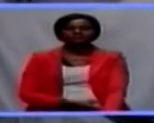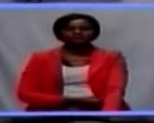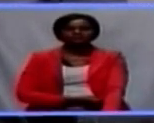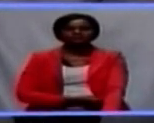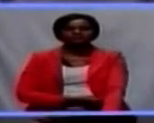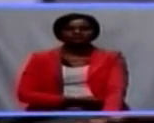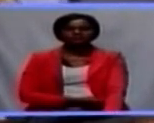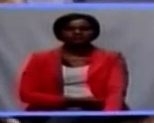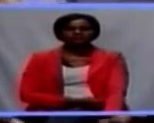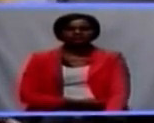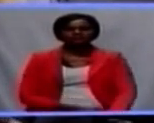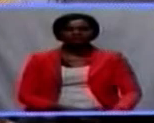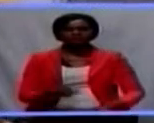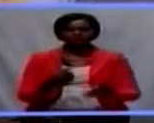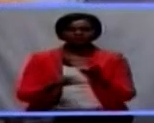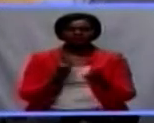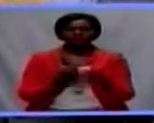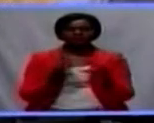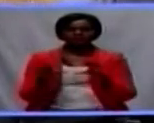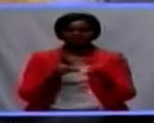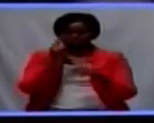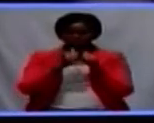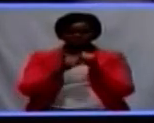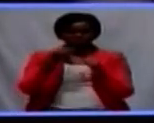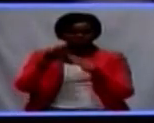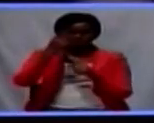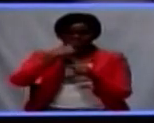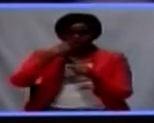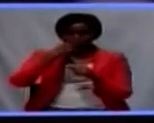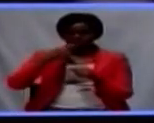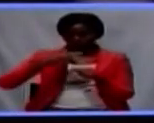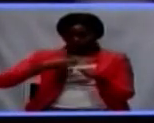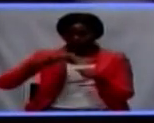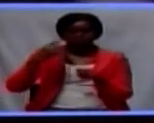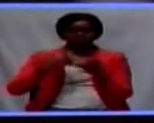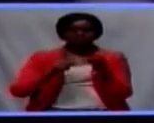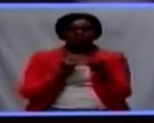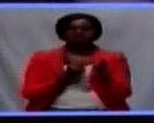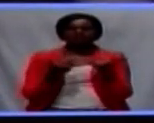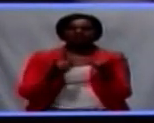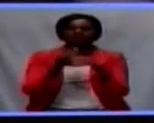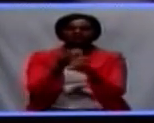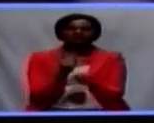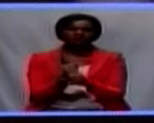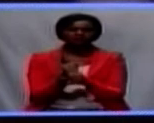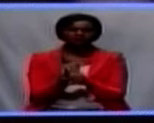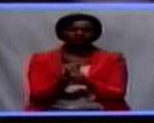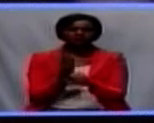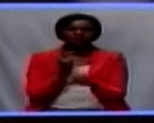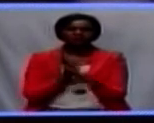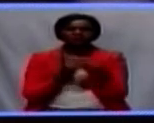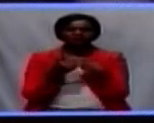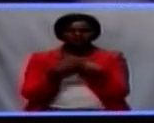doing, Frenklin, because of the volumes of applications that we are receiving, we have decided